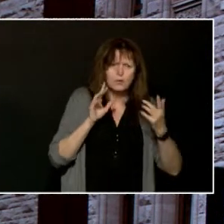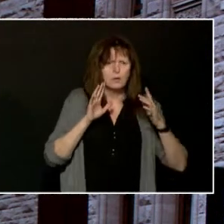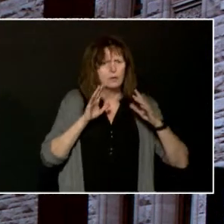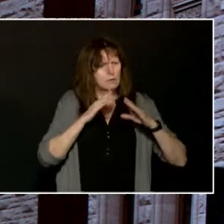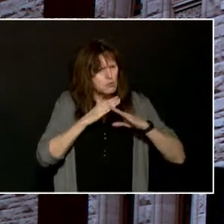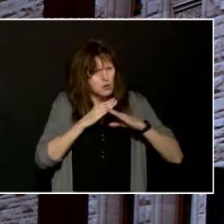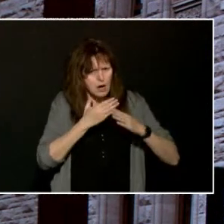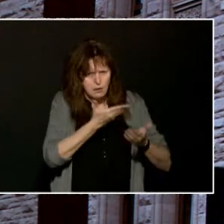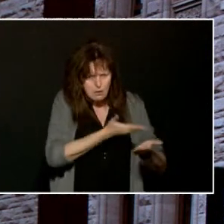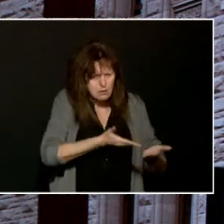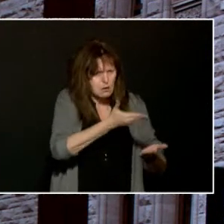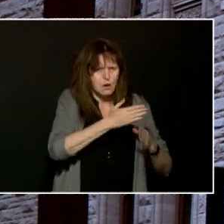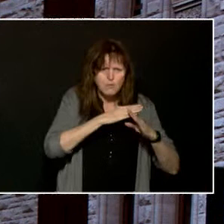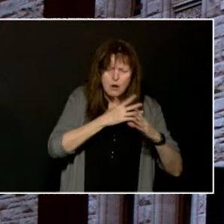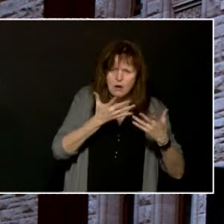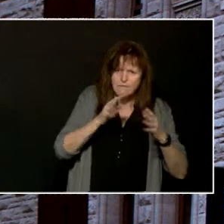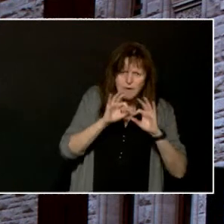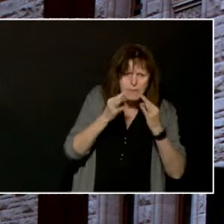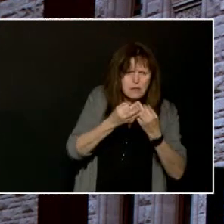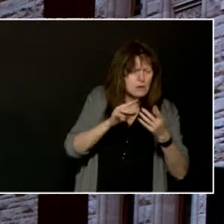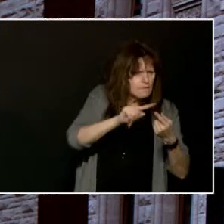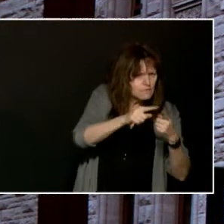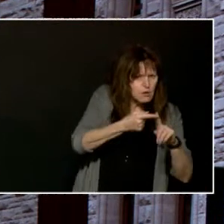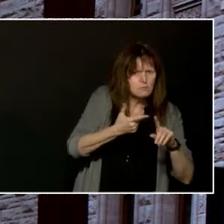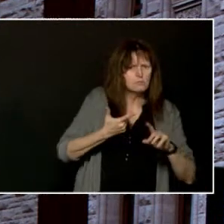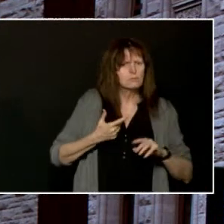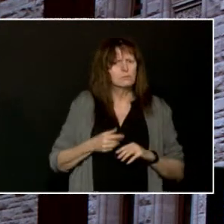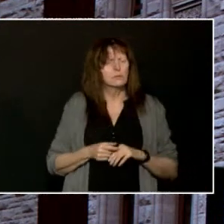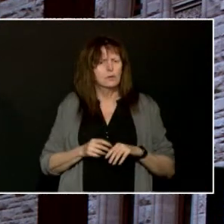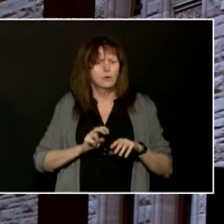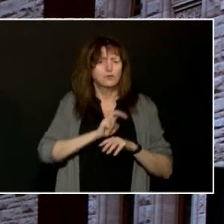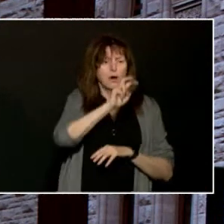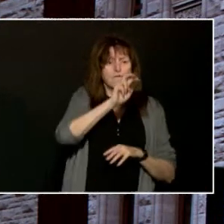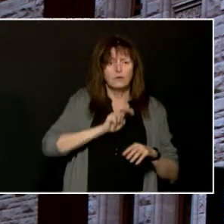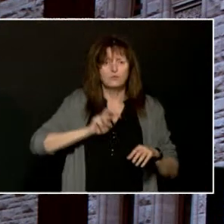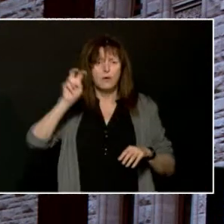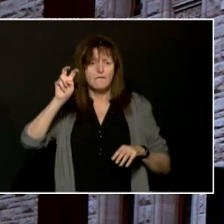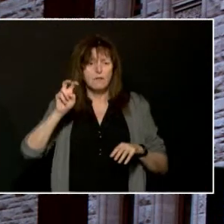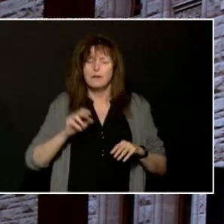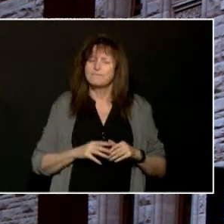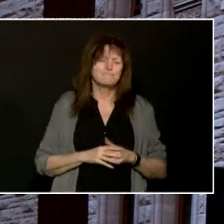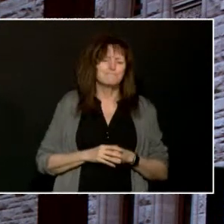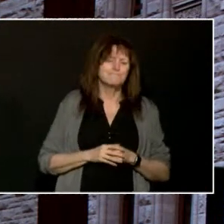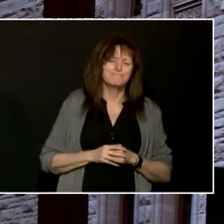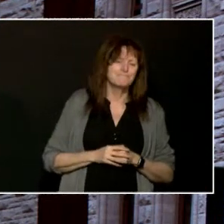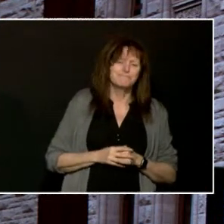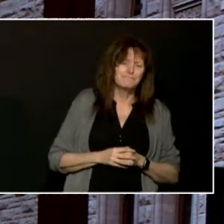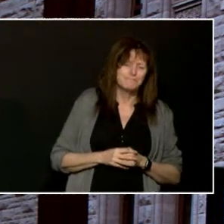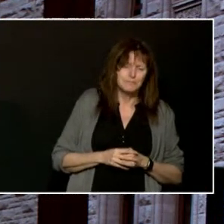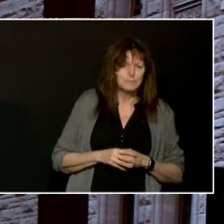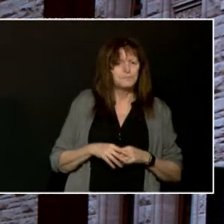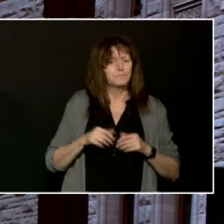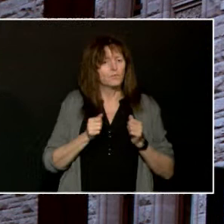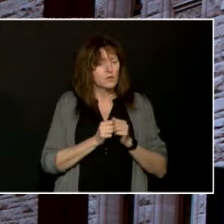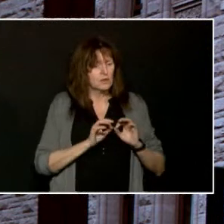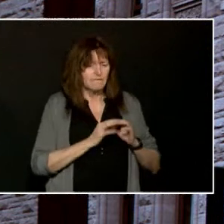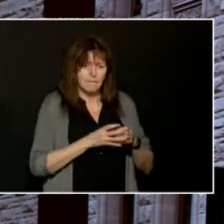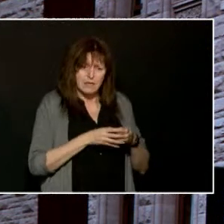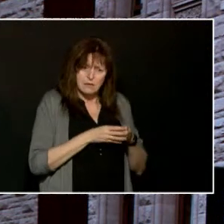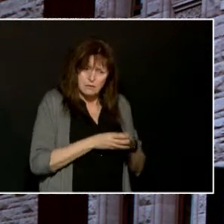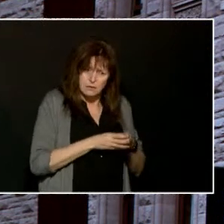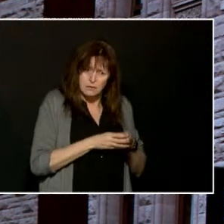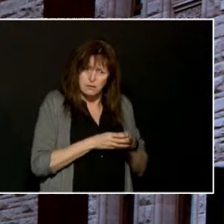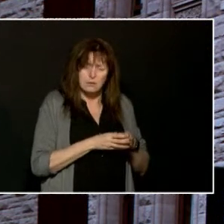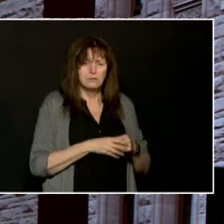be careful of those things. The travel between regions, the activities you're partaking with your household, to keep your household contacts